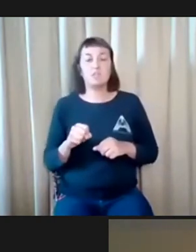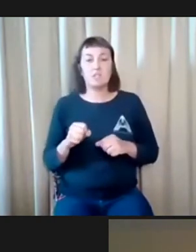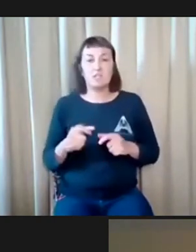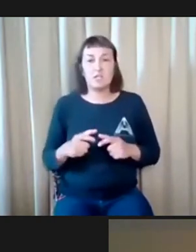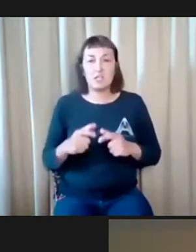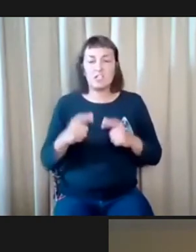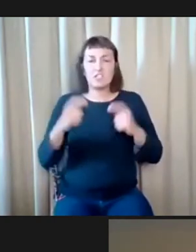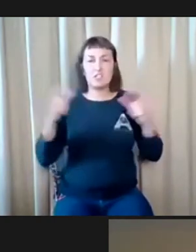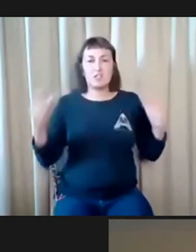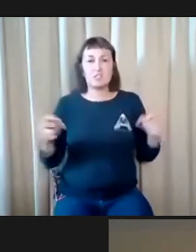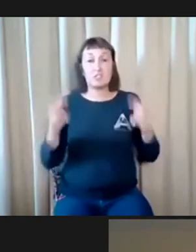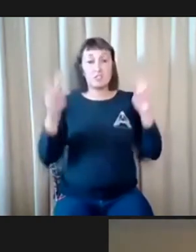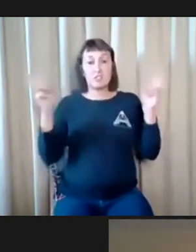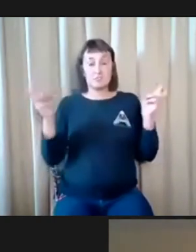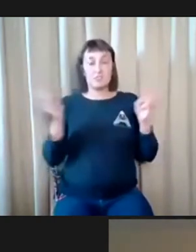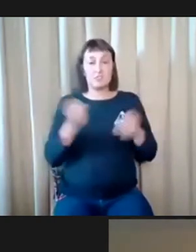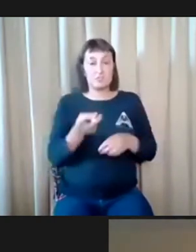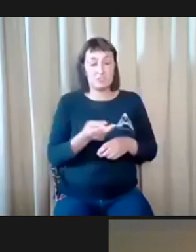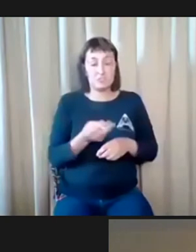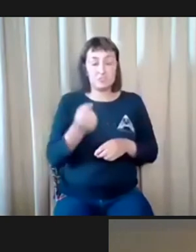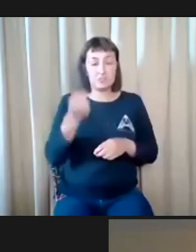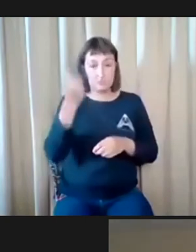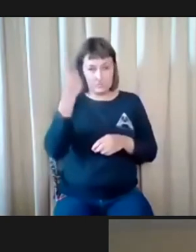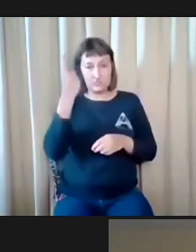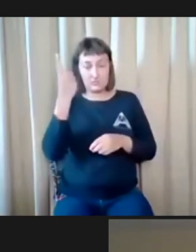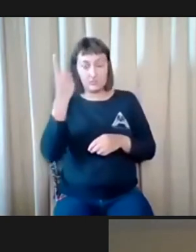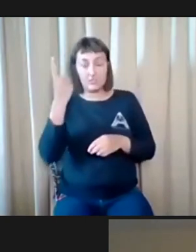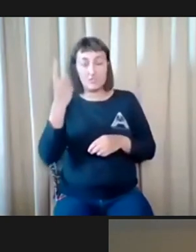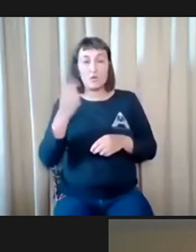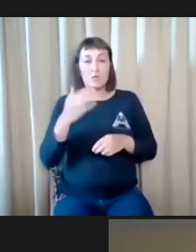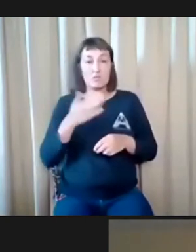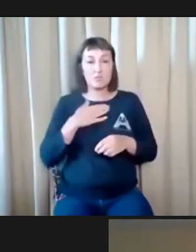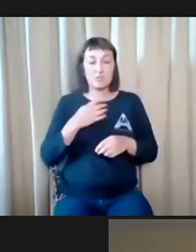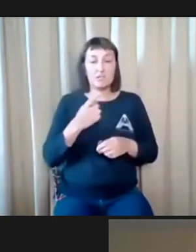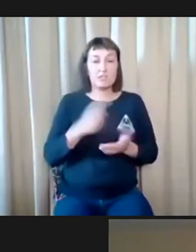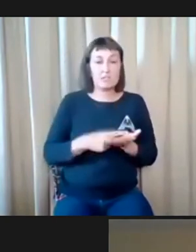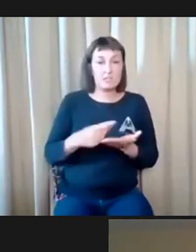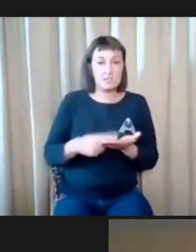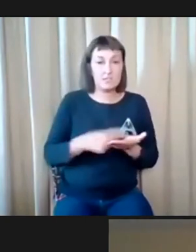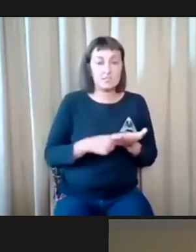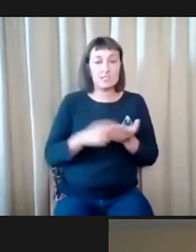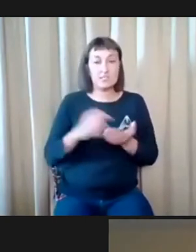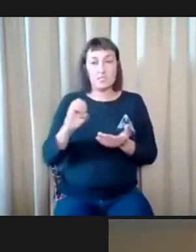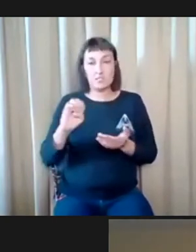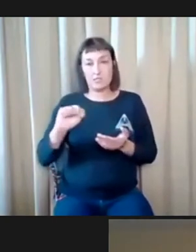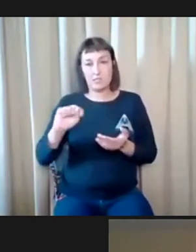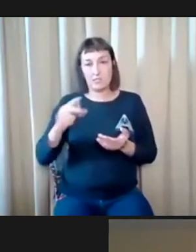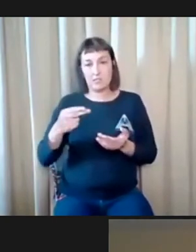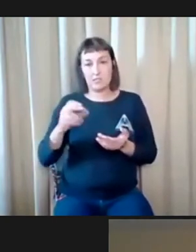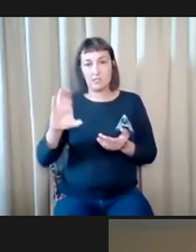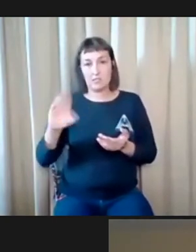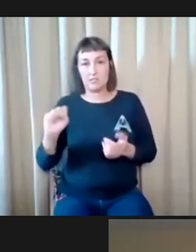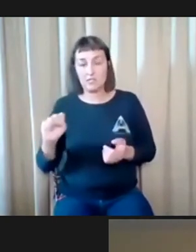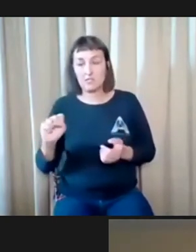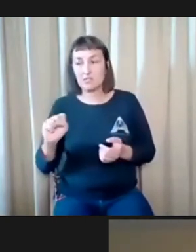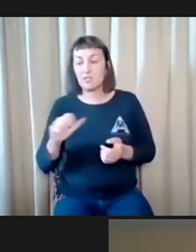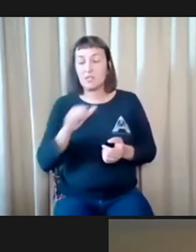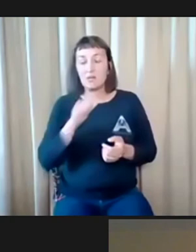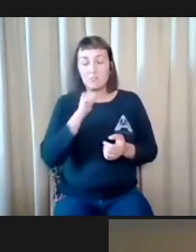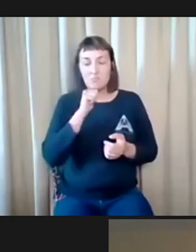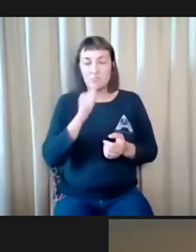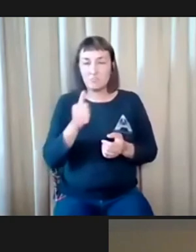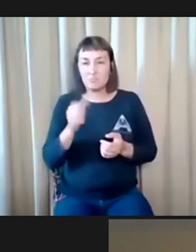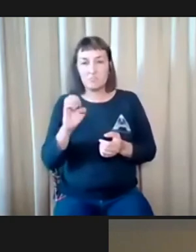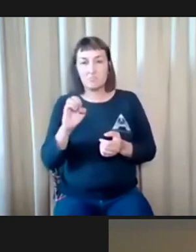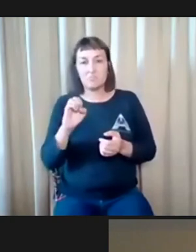you both know was always my, one was the thing that I talked about most, is the ethics of all this. And not just the ethics, but what